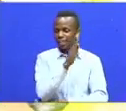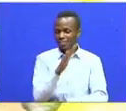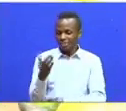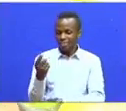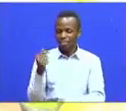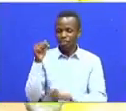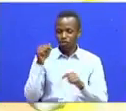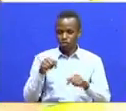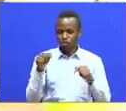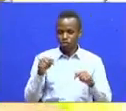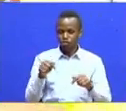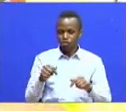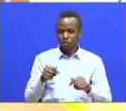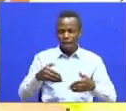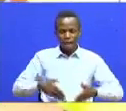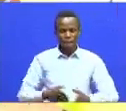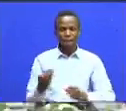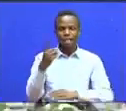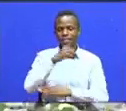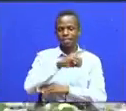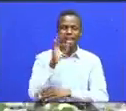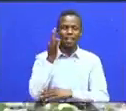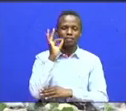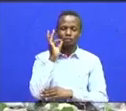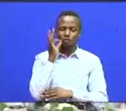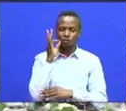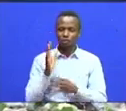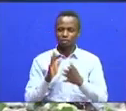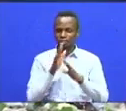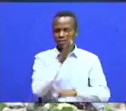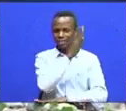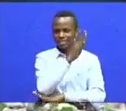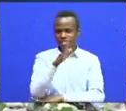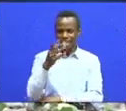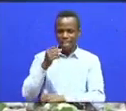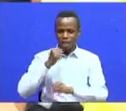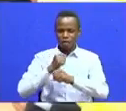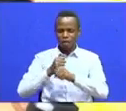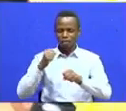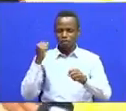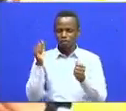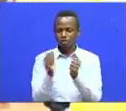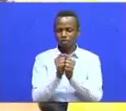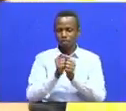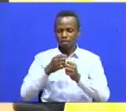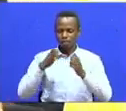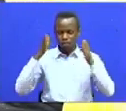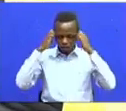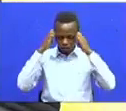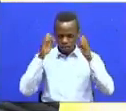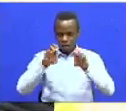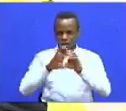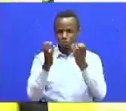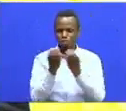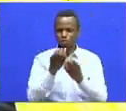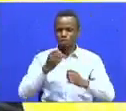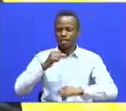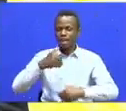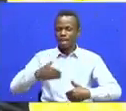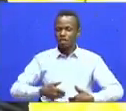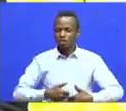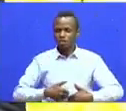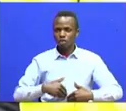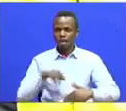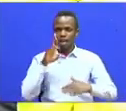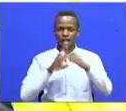were birthday trees and 3 were fruit trees. We've worked with students, we've worked with the youth, we've worked with the community, and we had the honor of